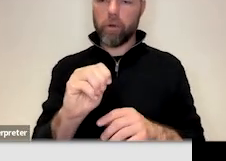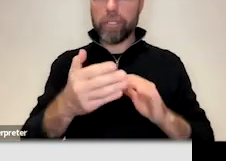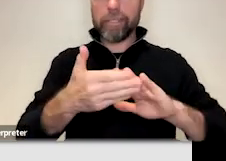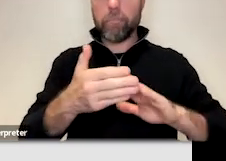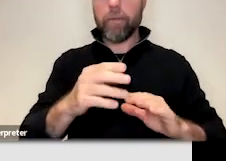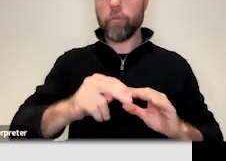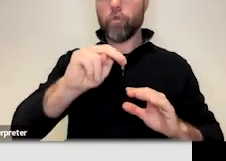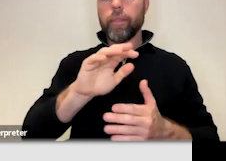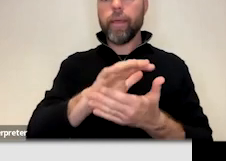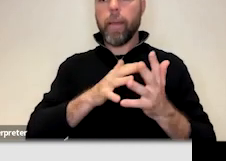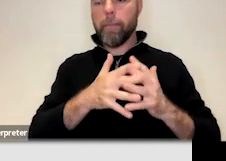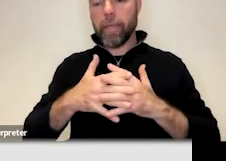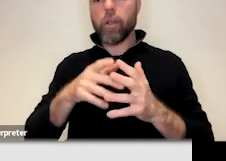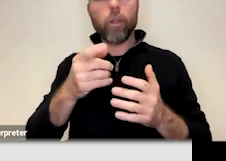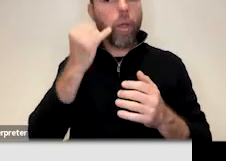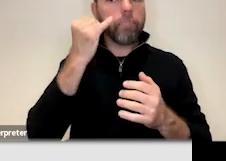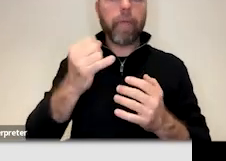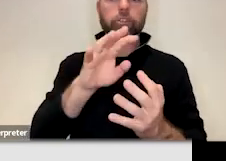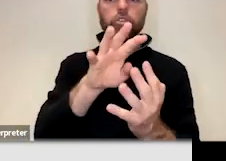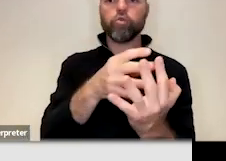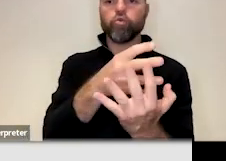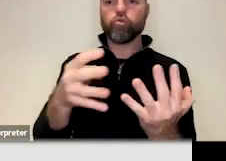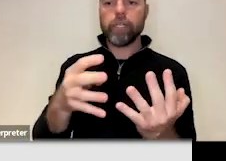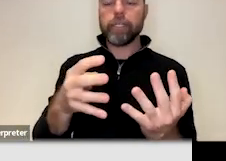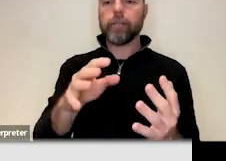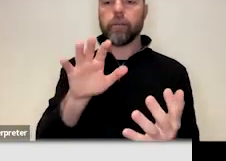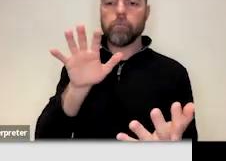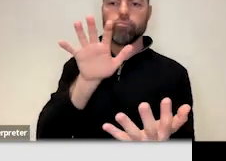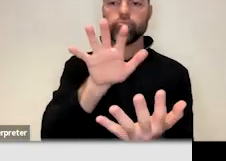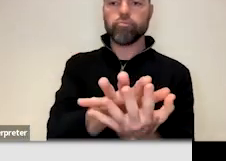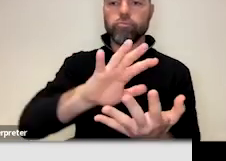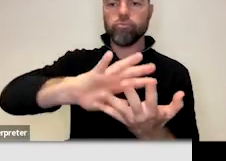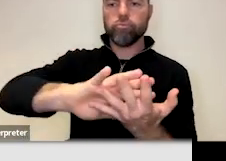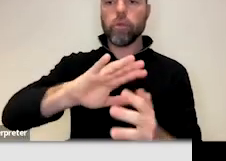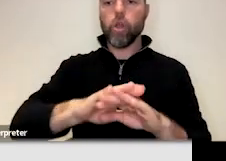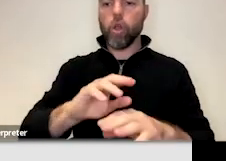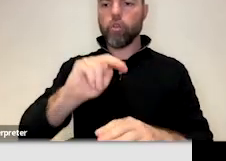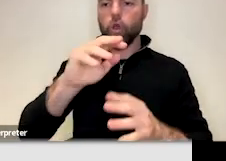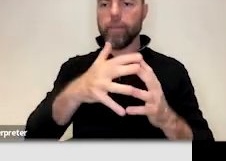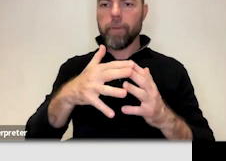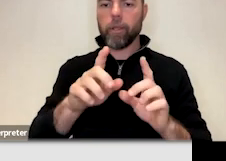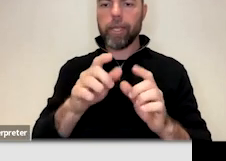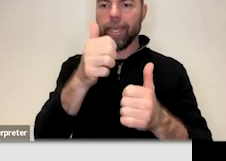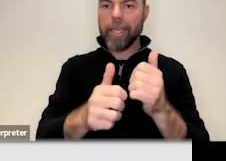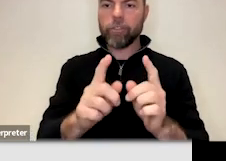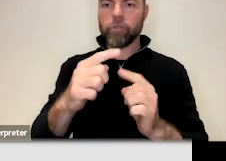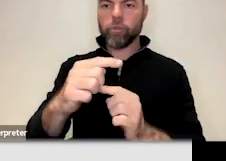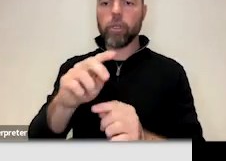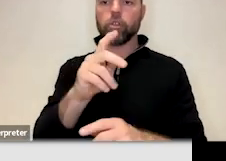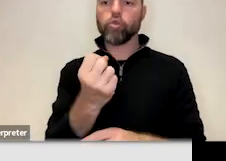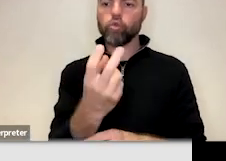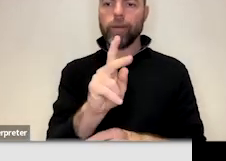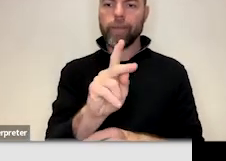North America. So you can imagine a checkerboard or a grid laid over all of North America, and each grid cell is 12 kilometers by 12